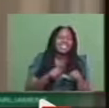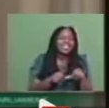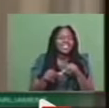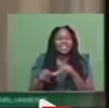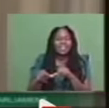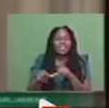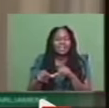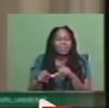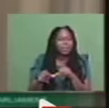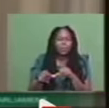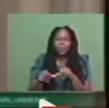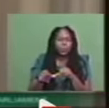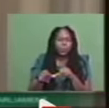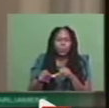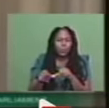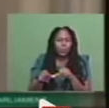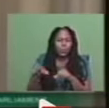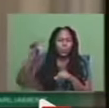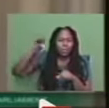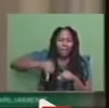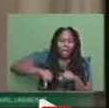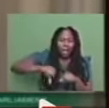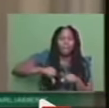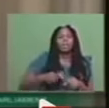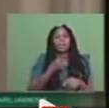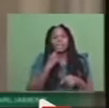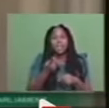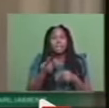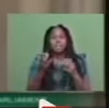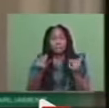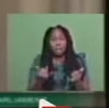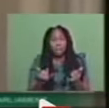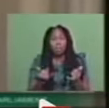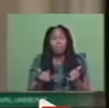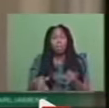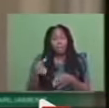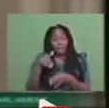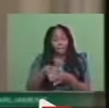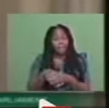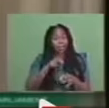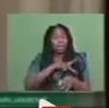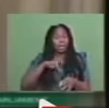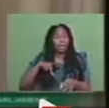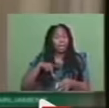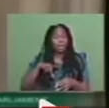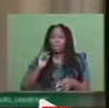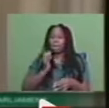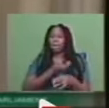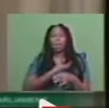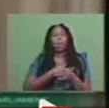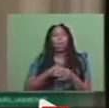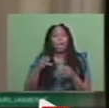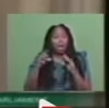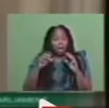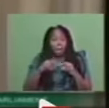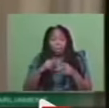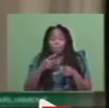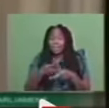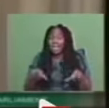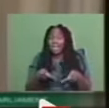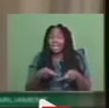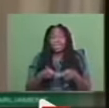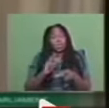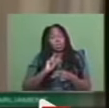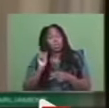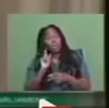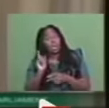plexi box here. Who would have thought that in the parliament, the seat of our democracy, that MPs would be distancing, only